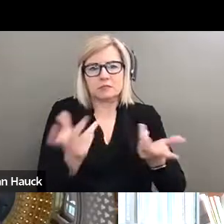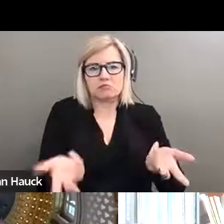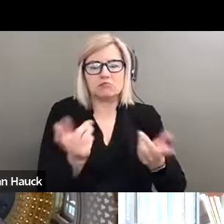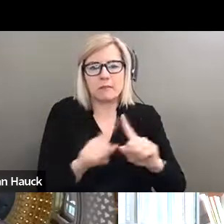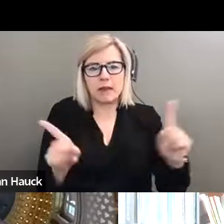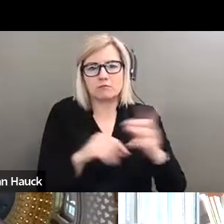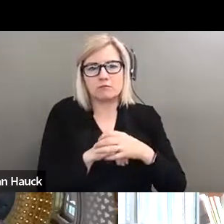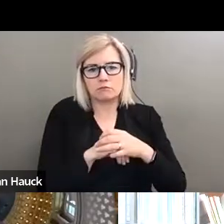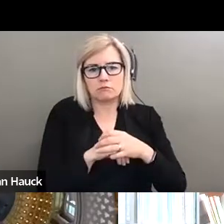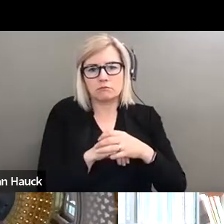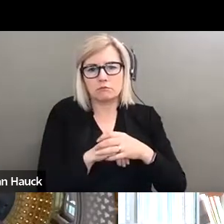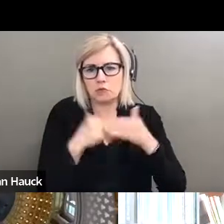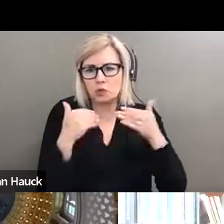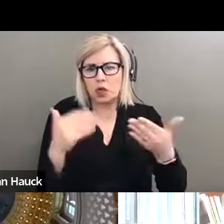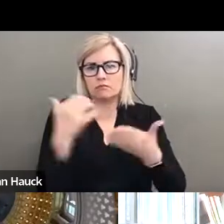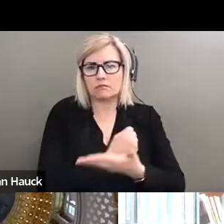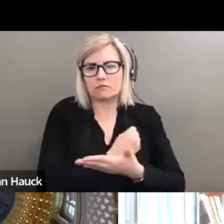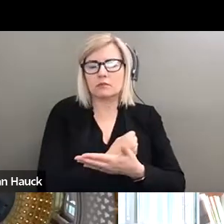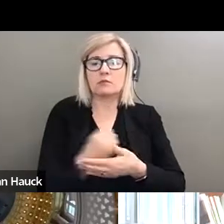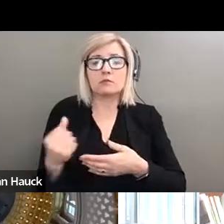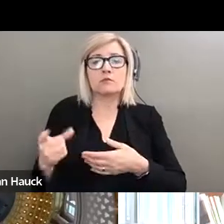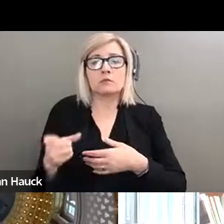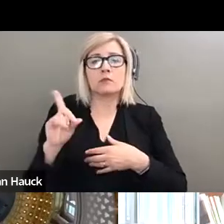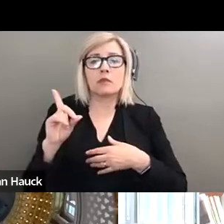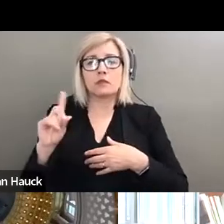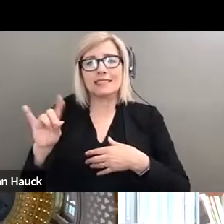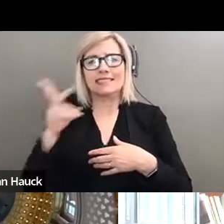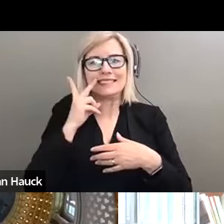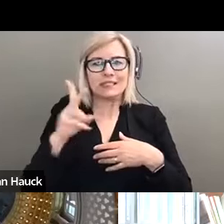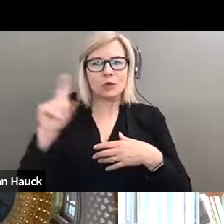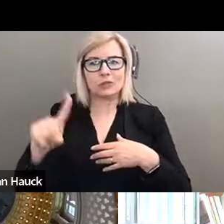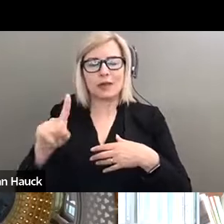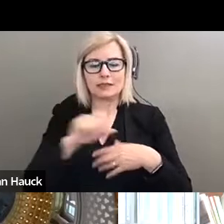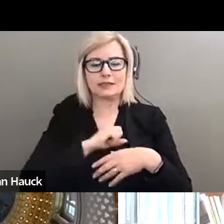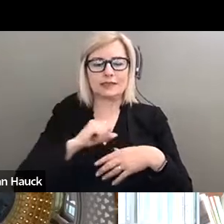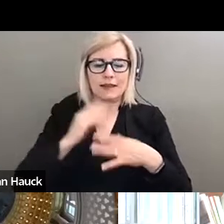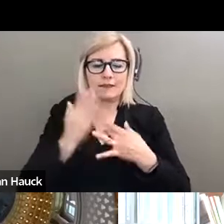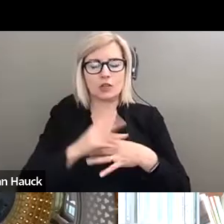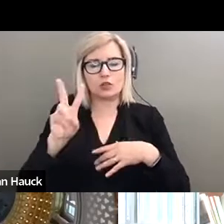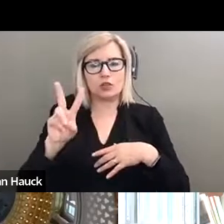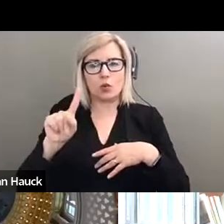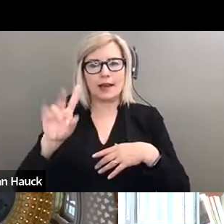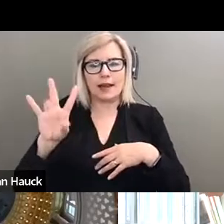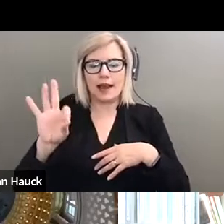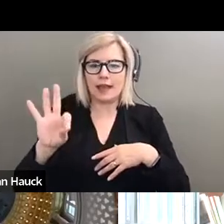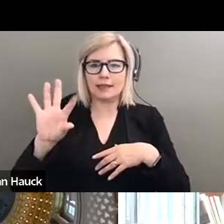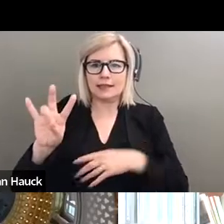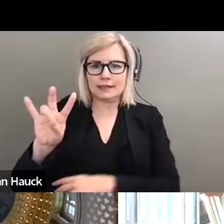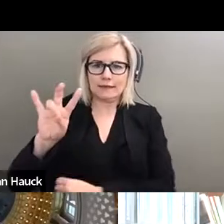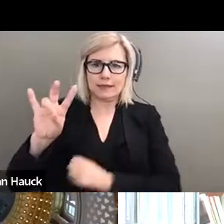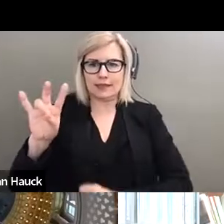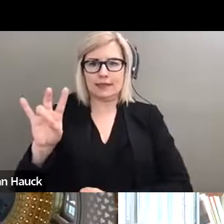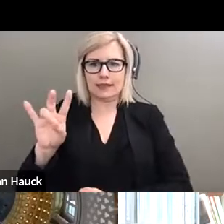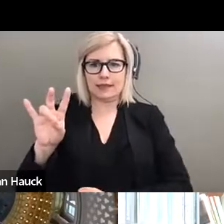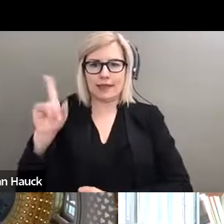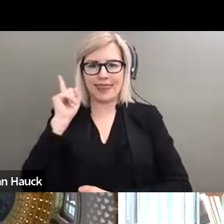but Amy, I don't know if you did see, there was one question about Senate File 2197, which I think